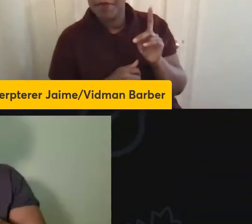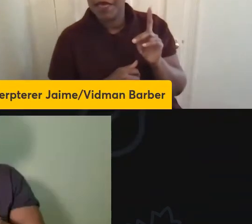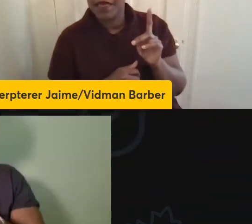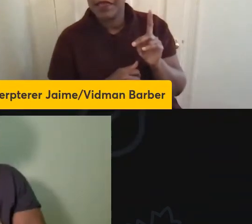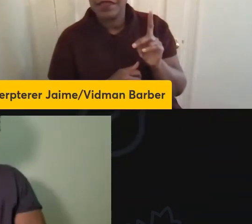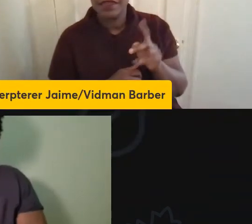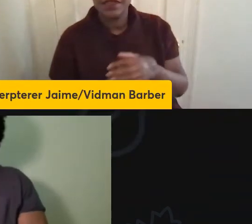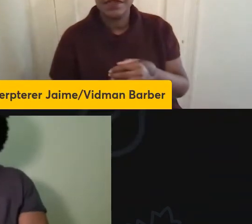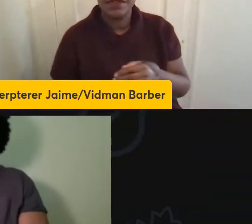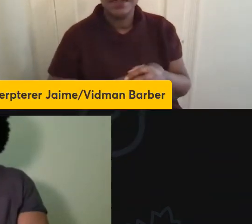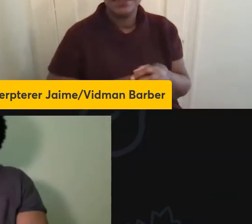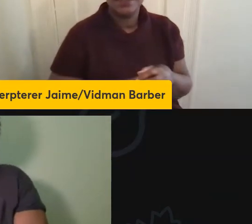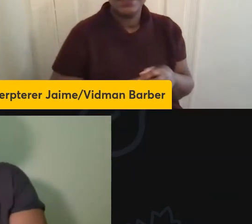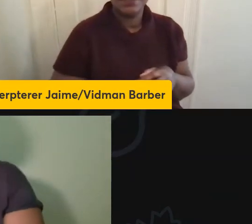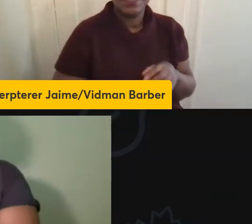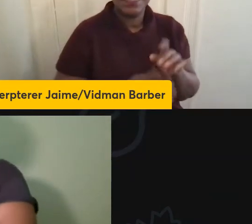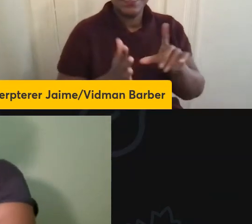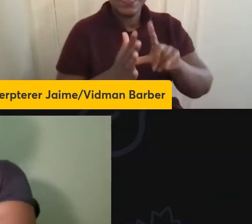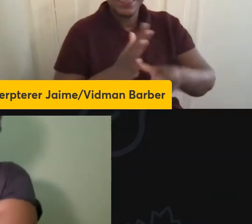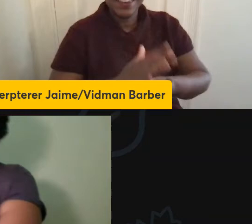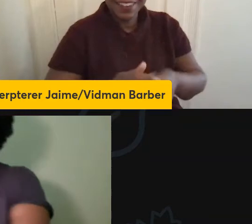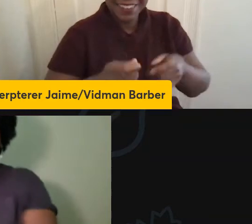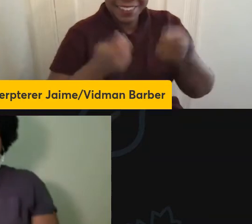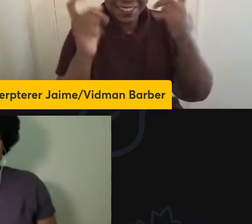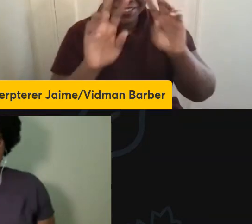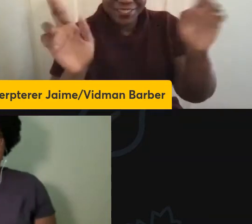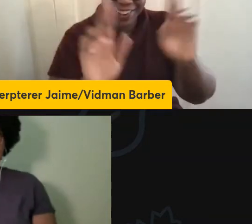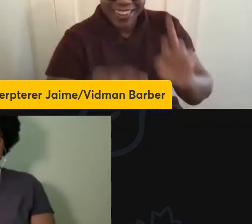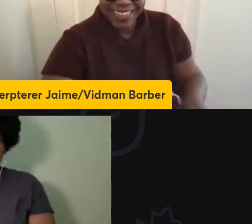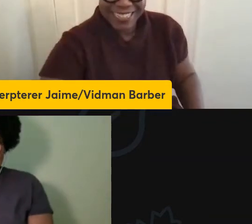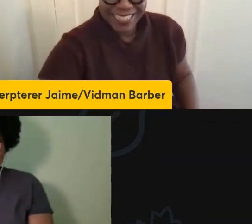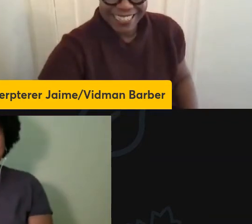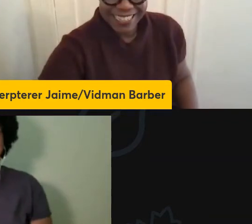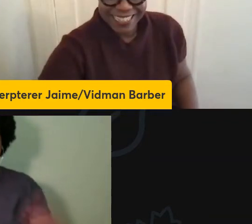Oladipo Kolawole later.